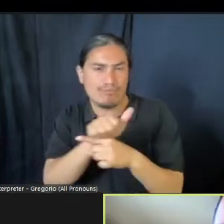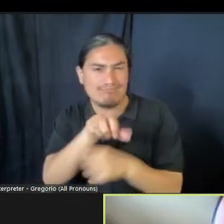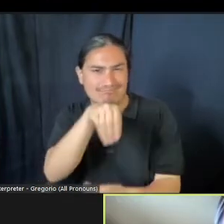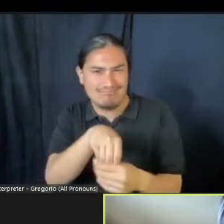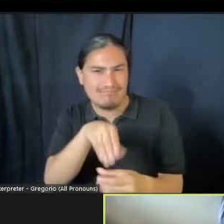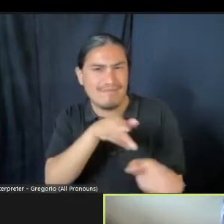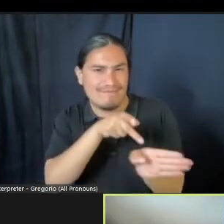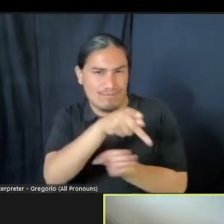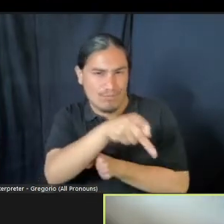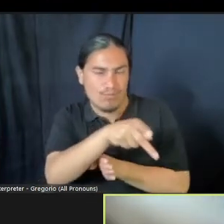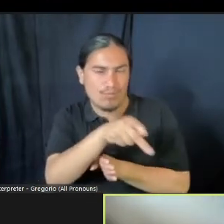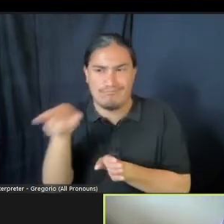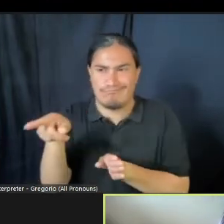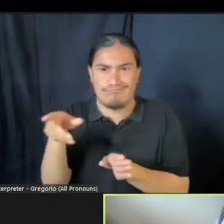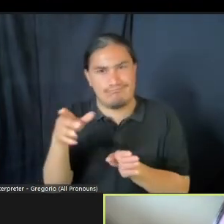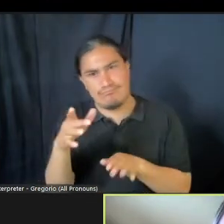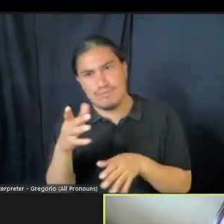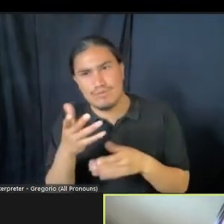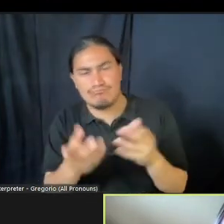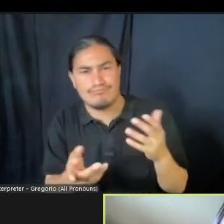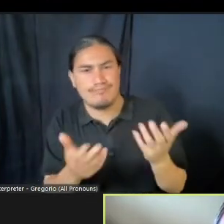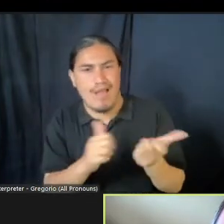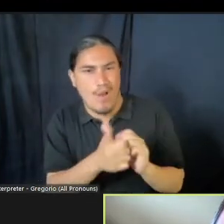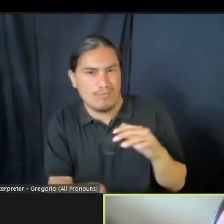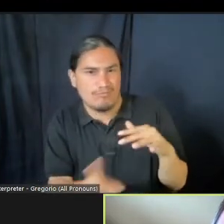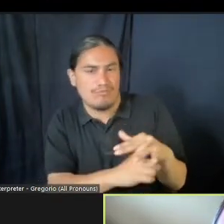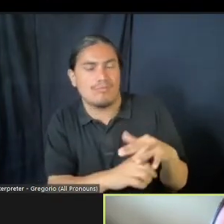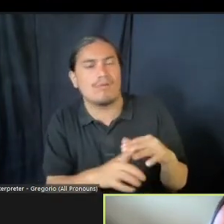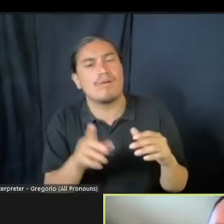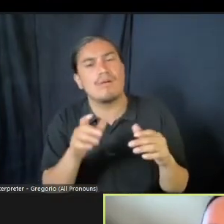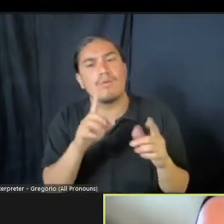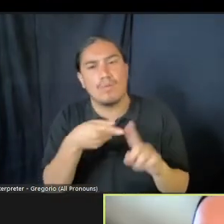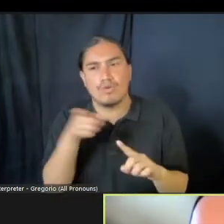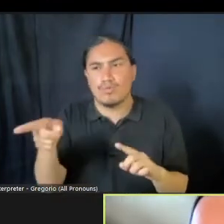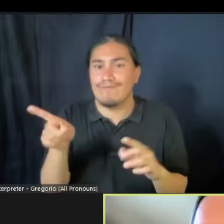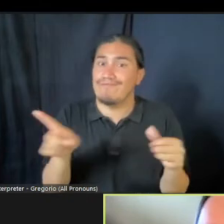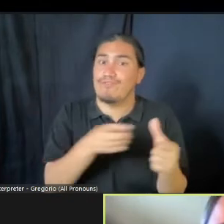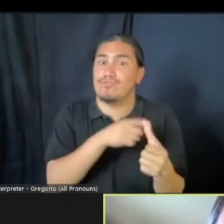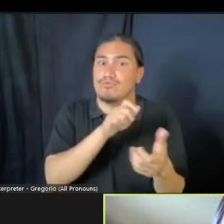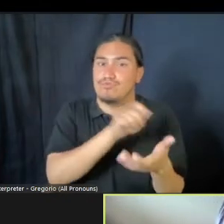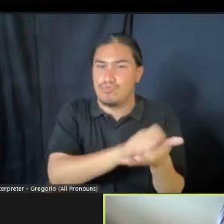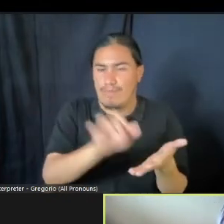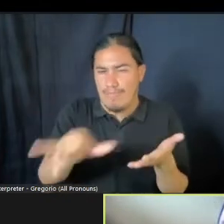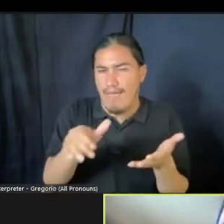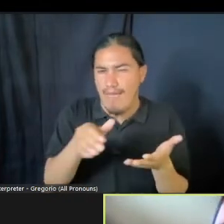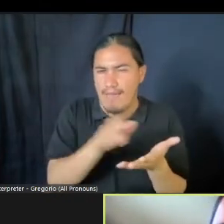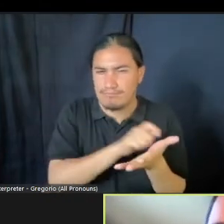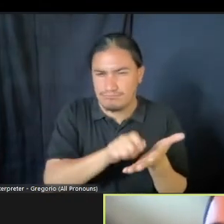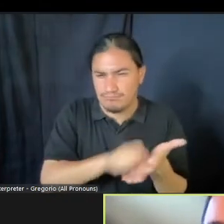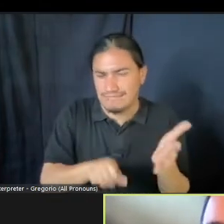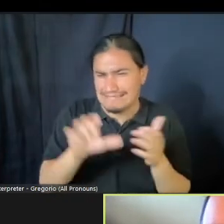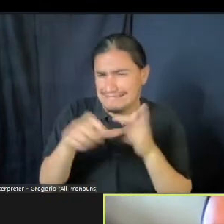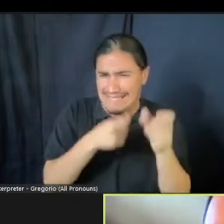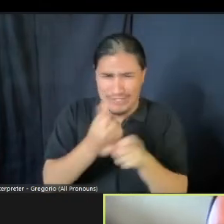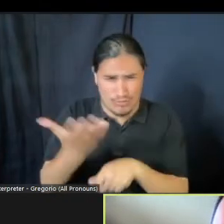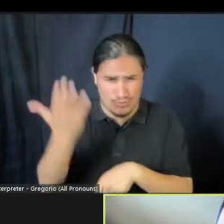its place in the field, has evolved since you wrote first, since you first wrote this piece, which was 10 years